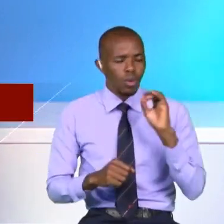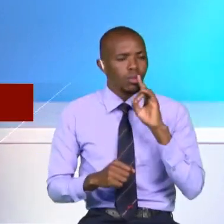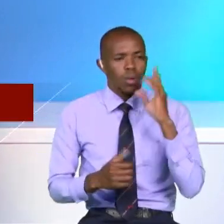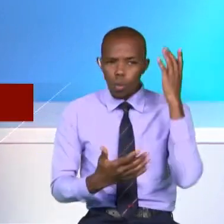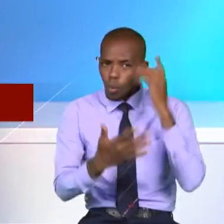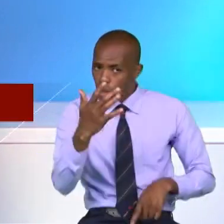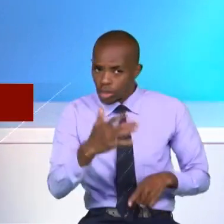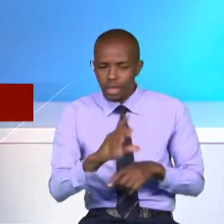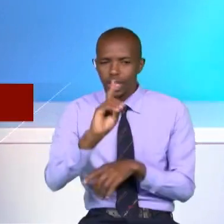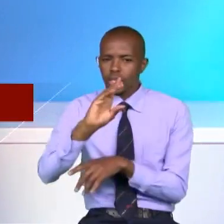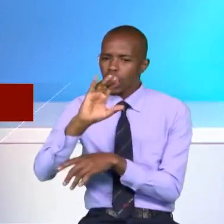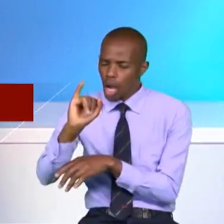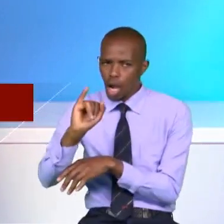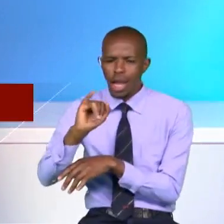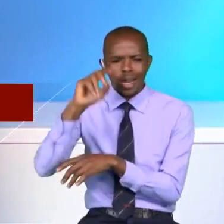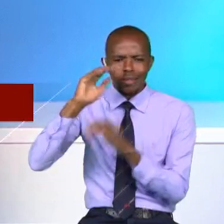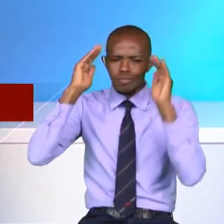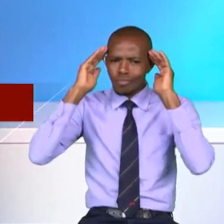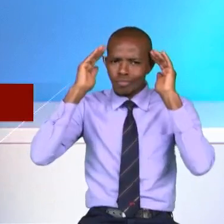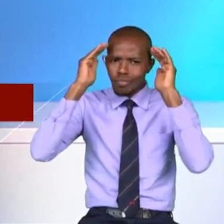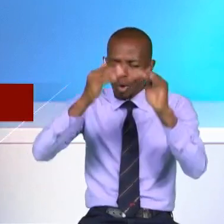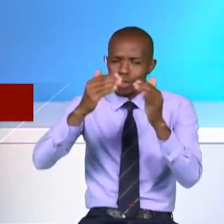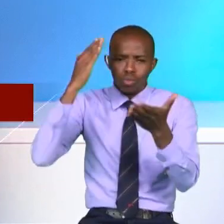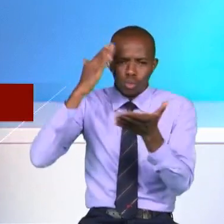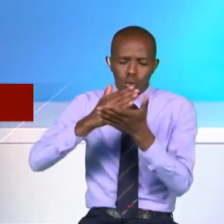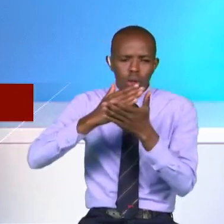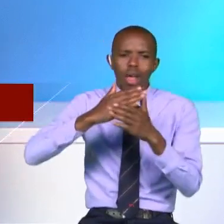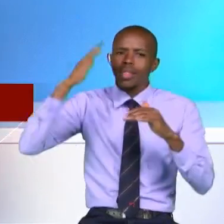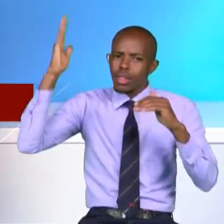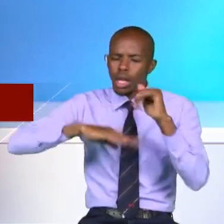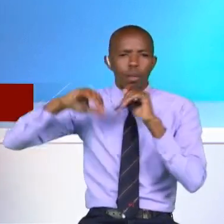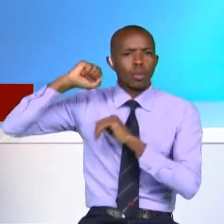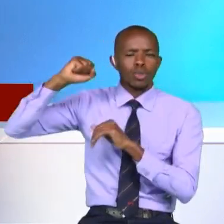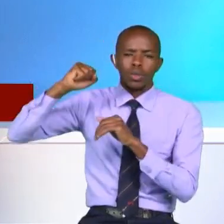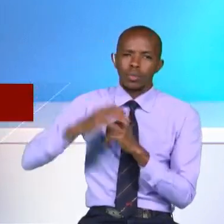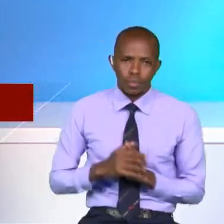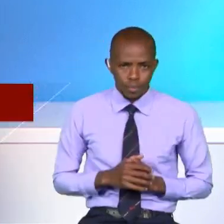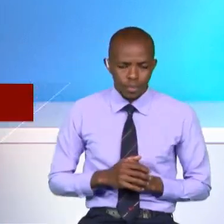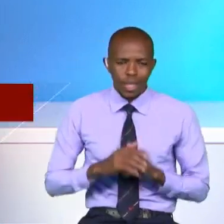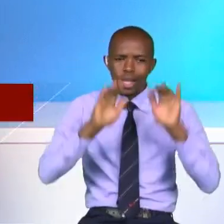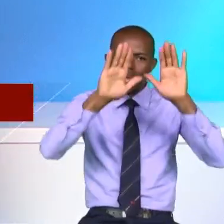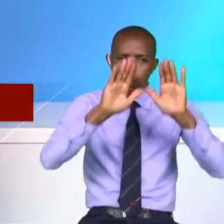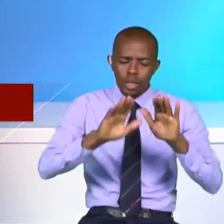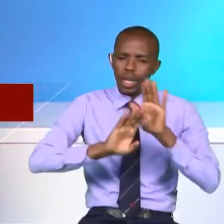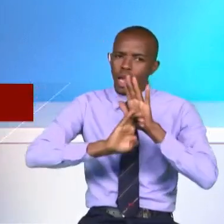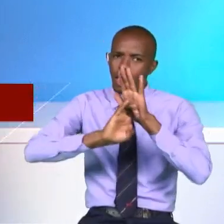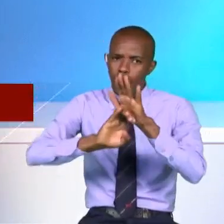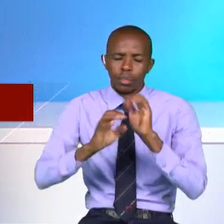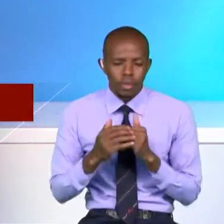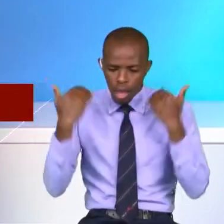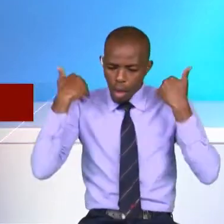say to the DCI is that they need to focus on truth rather than political witch hunting. That is so important. I'll give you an example. I did